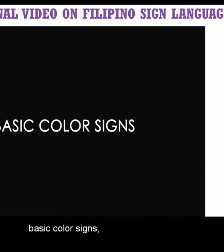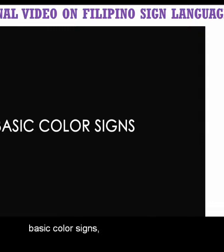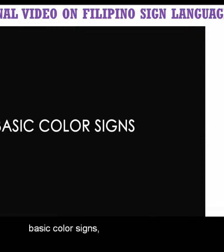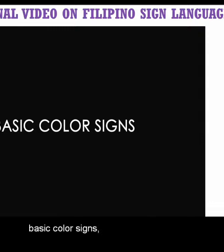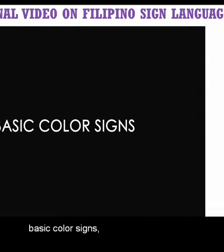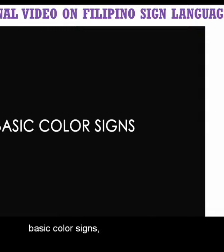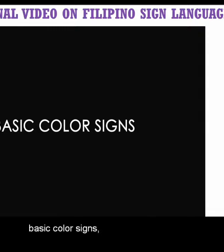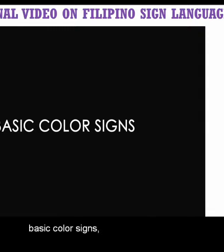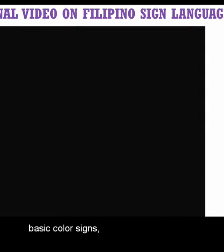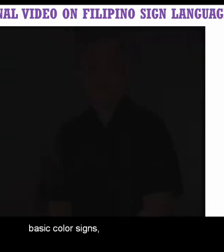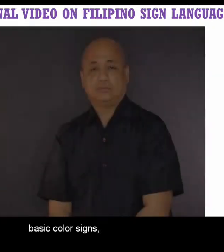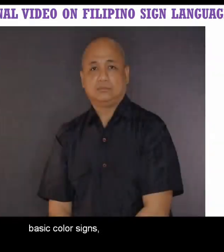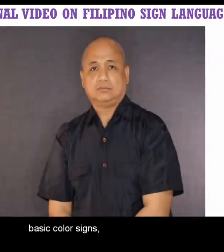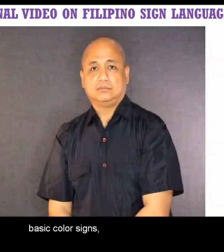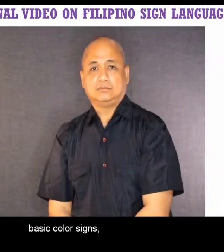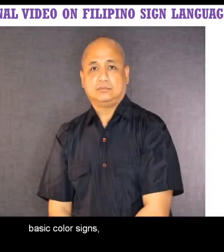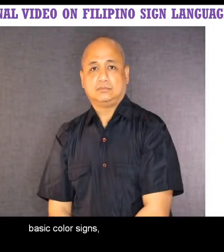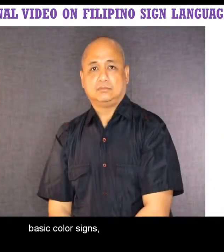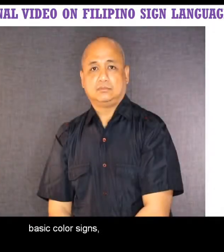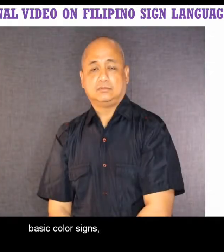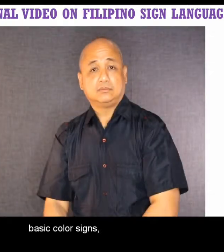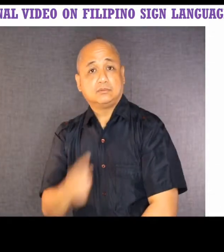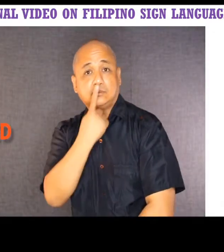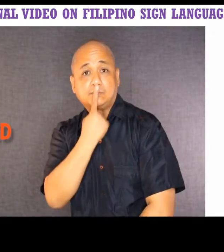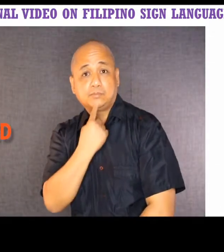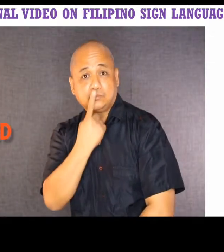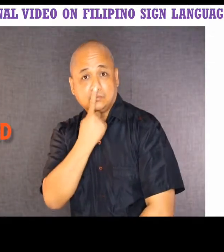the basic color signs,